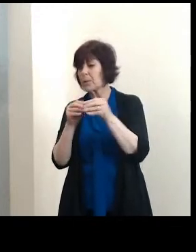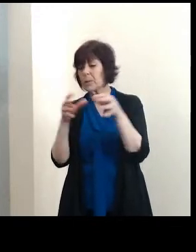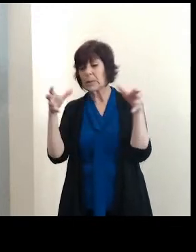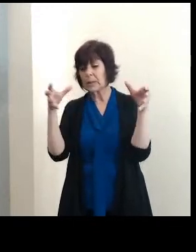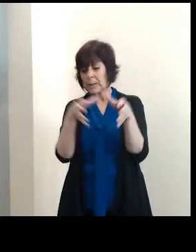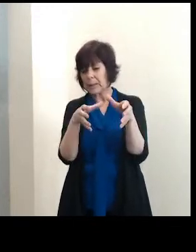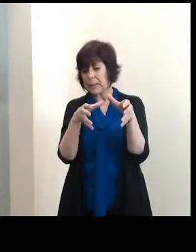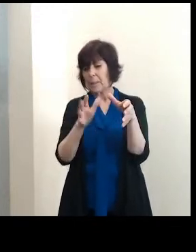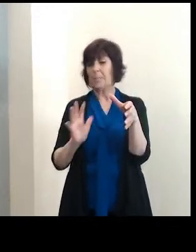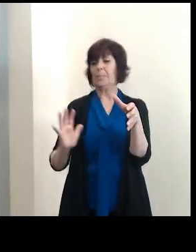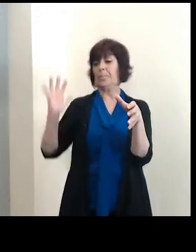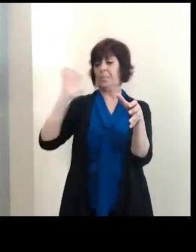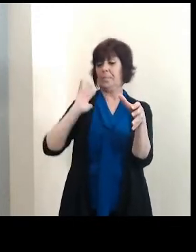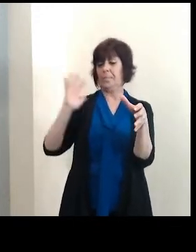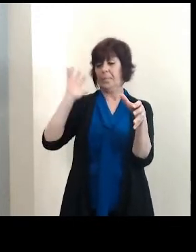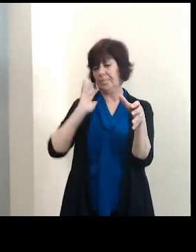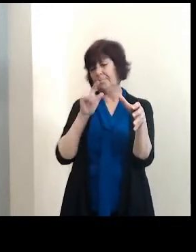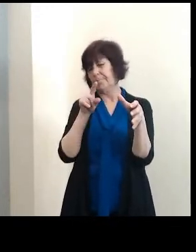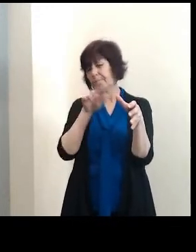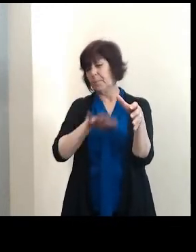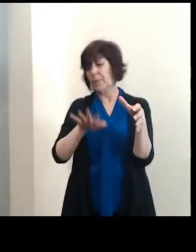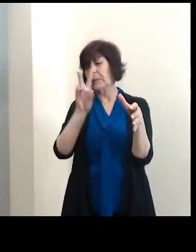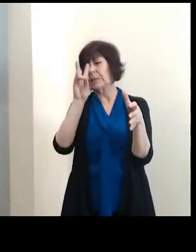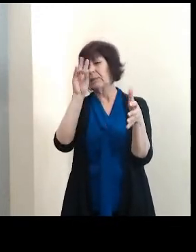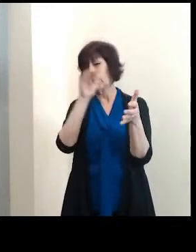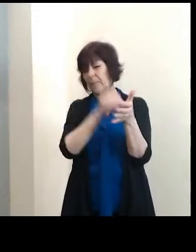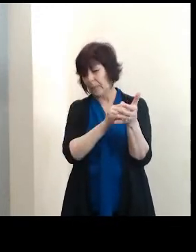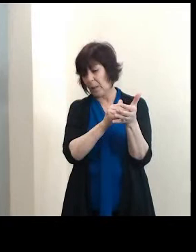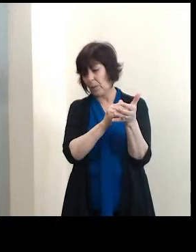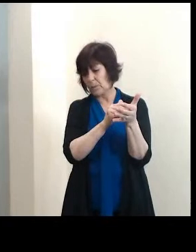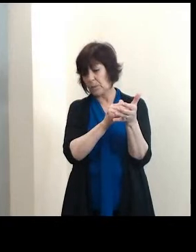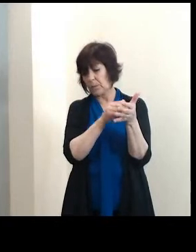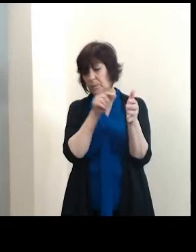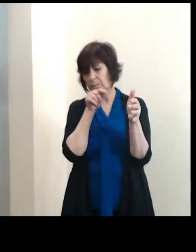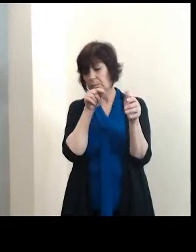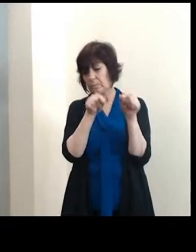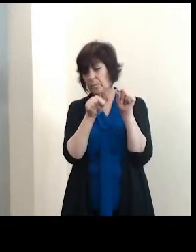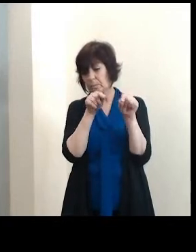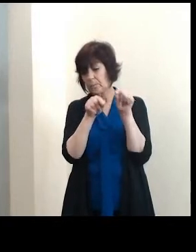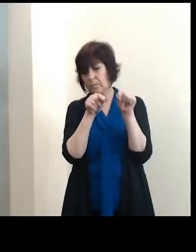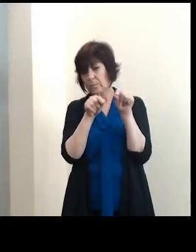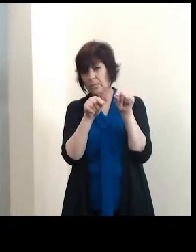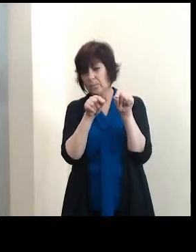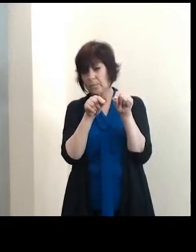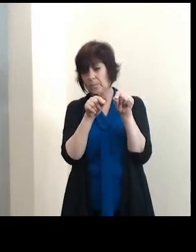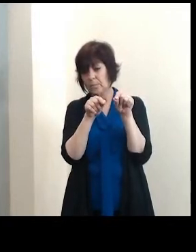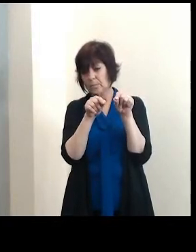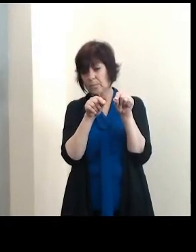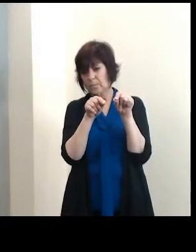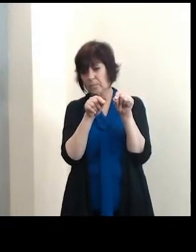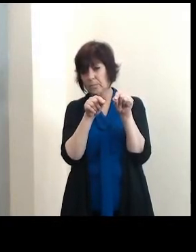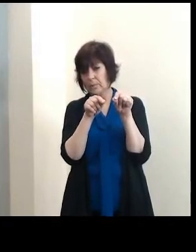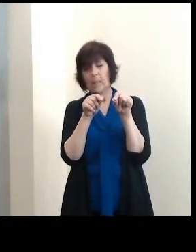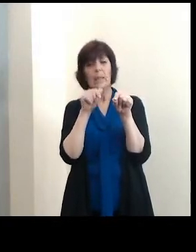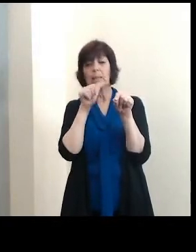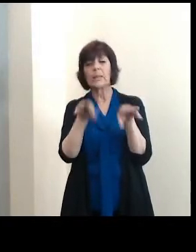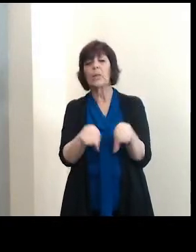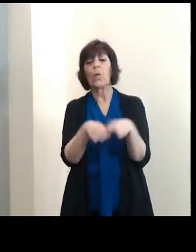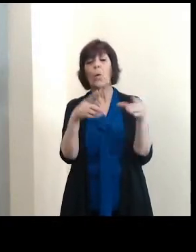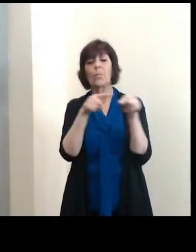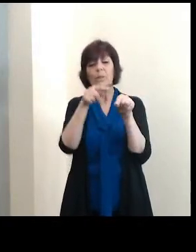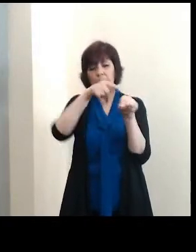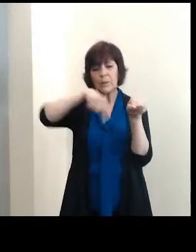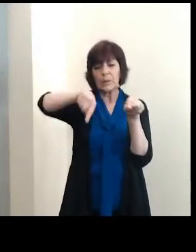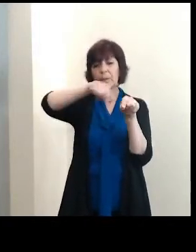know back then only about 7,000 of those appointments were booked by those zip codes before it was opened up to the rest of Erie